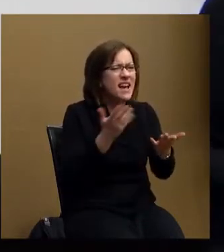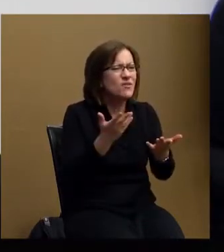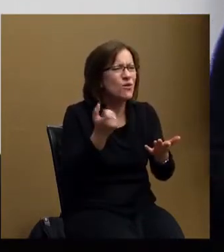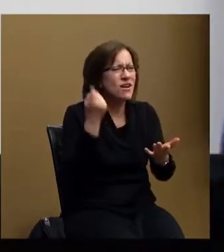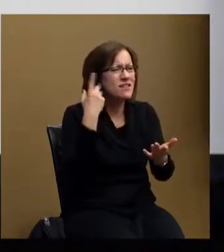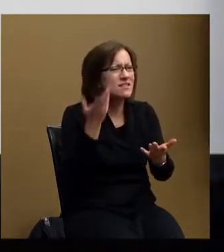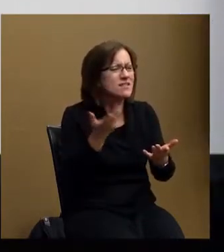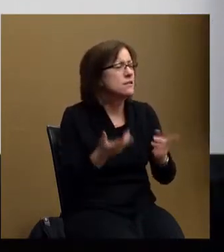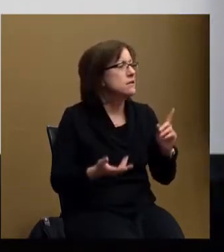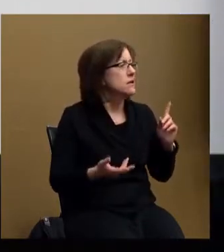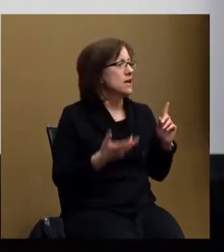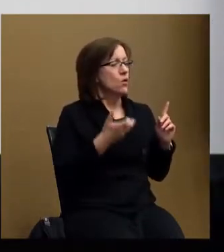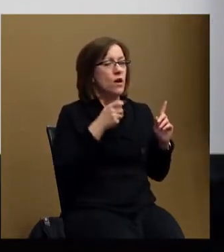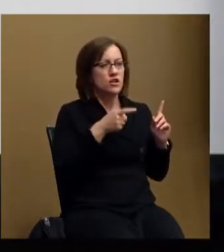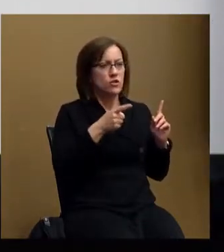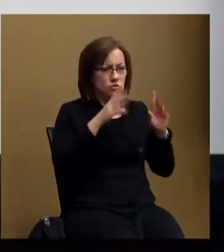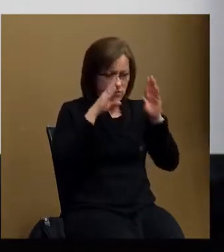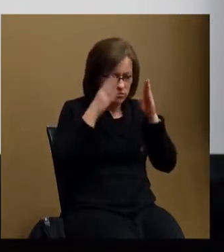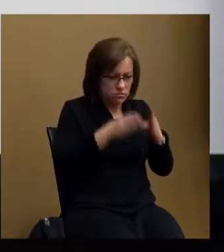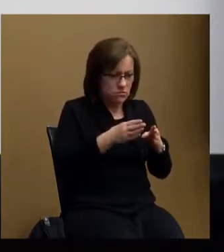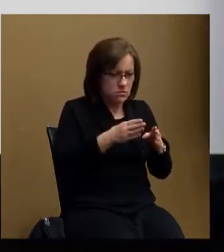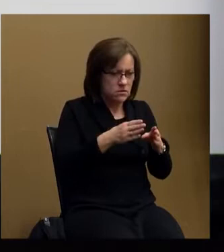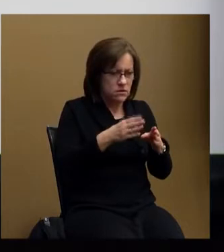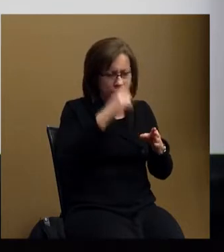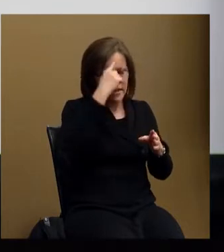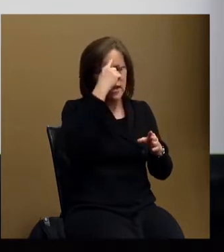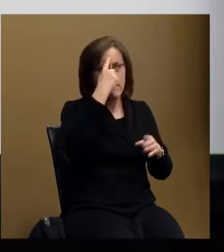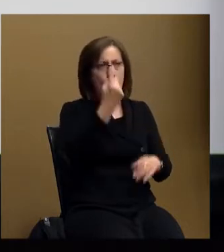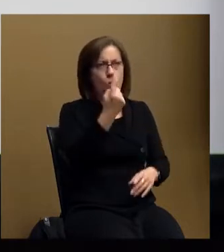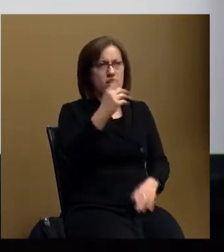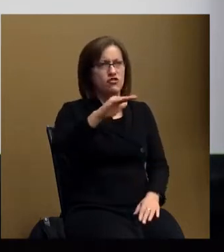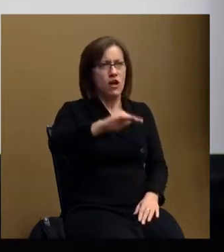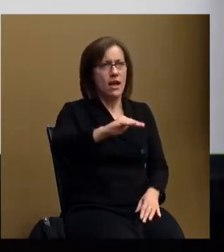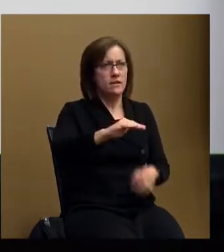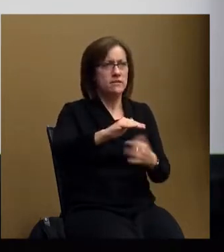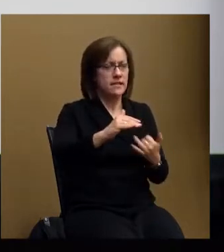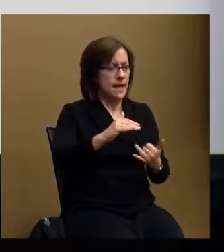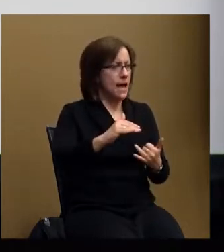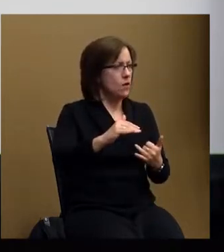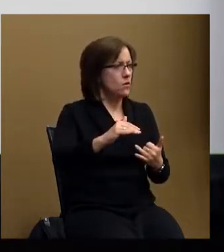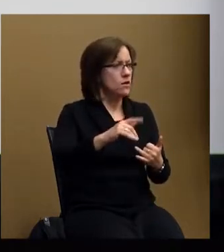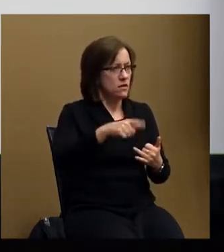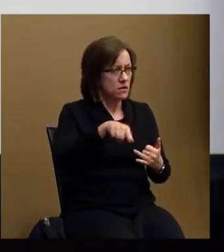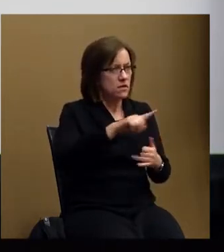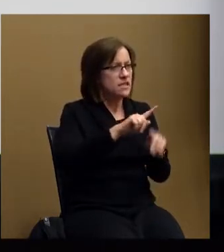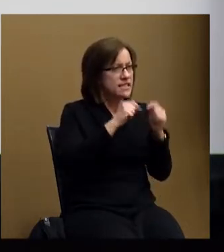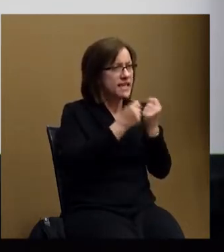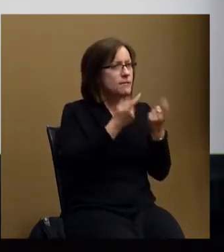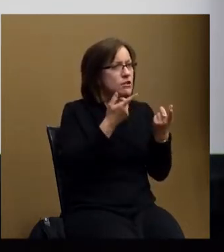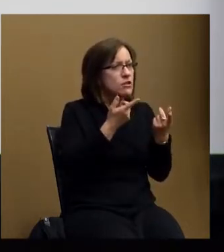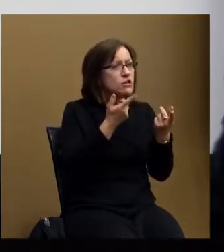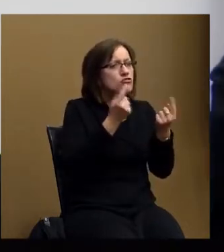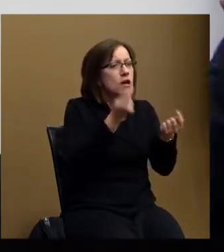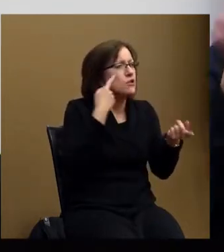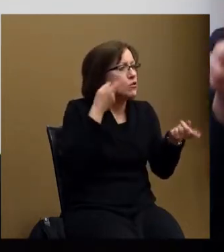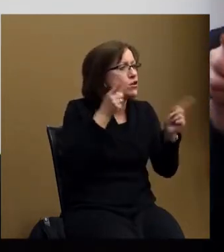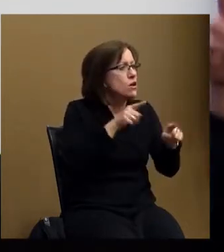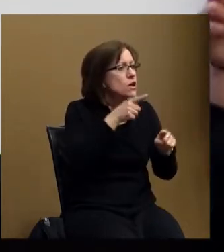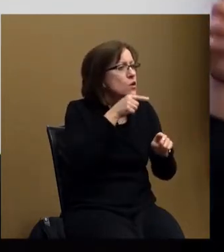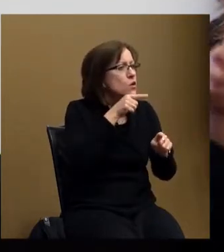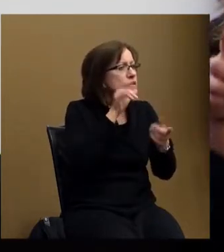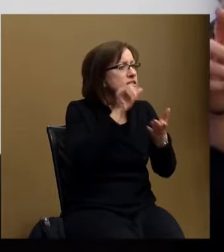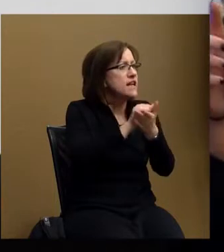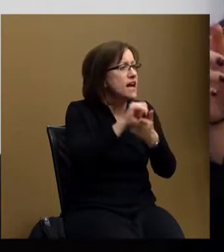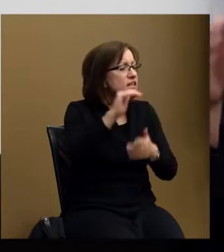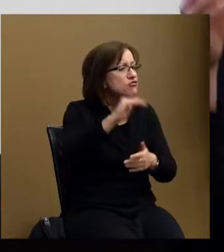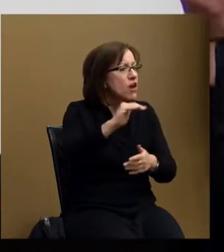Yes, I want you to focus in on one child right now, and I want you as a team to try to agree on who that child